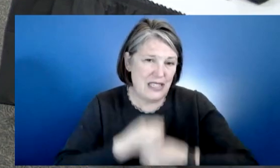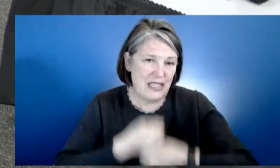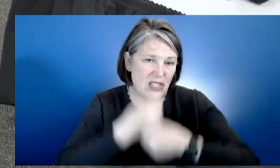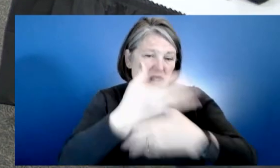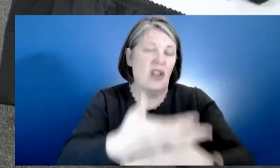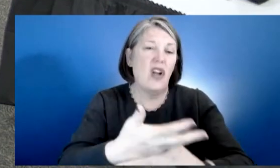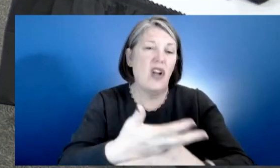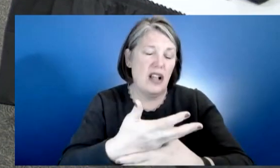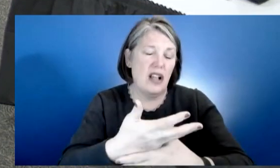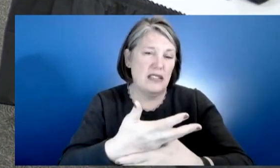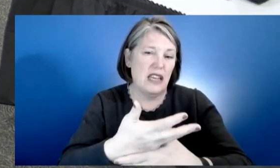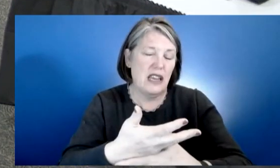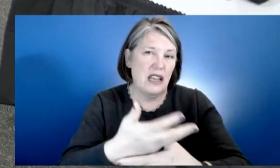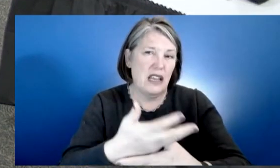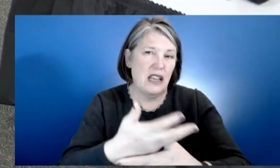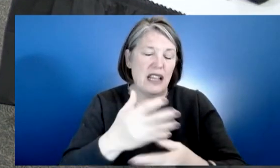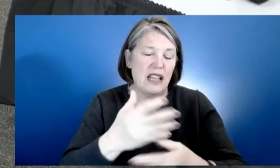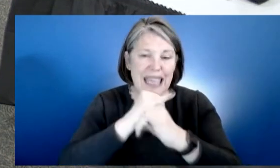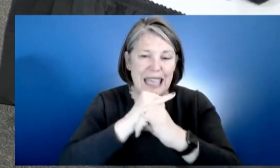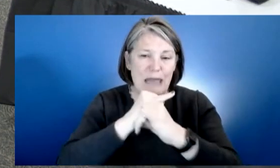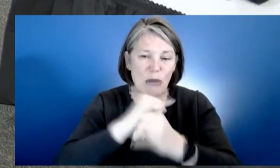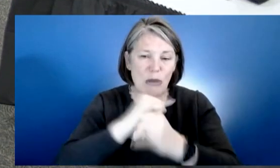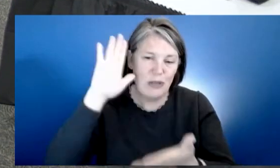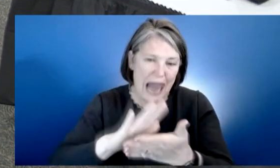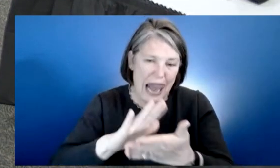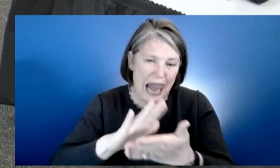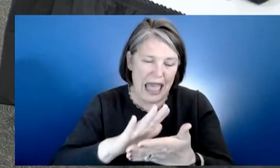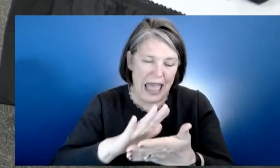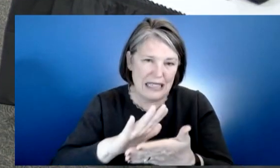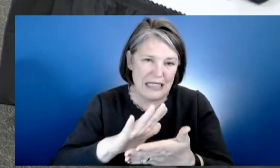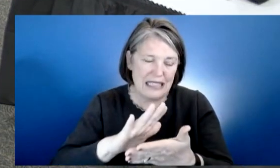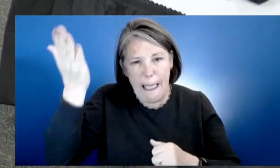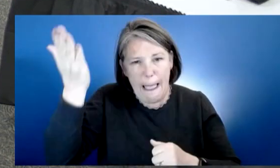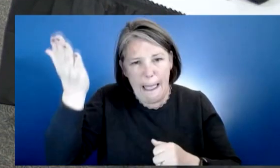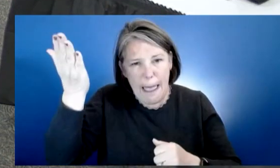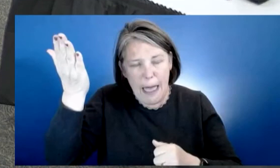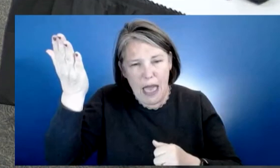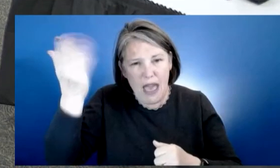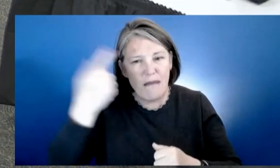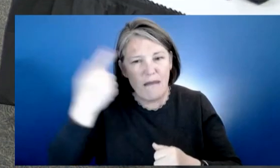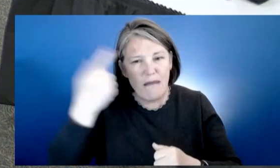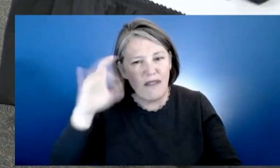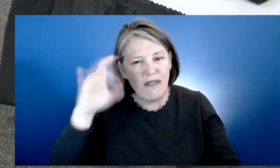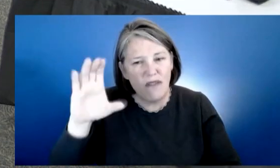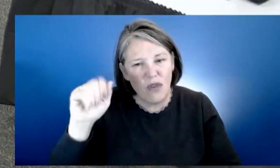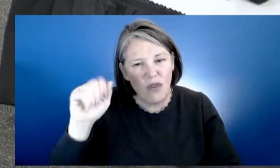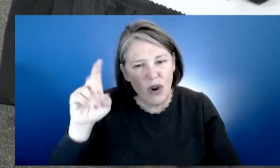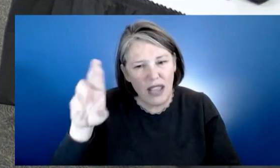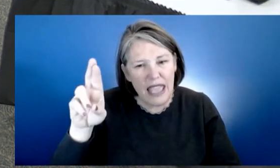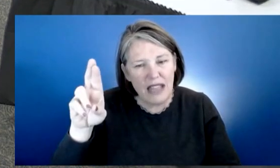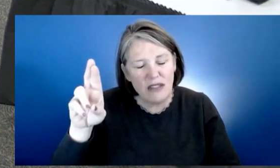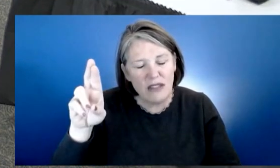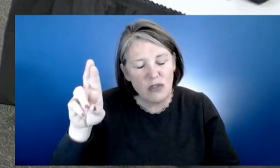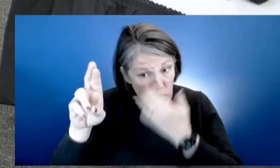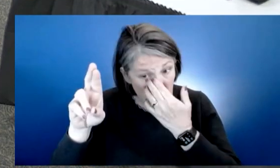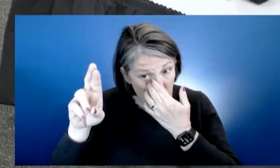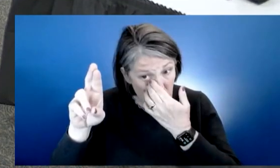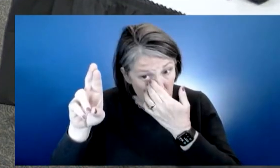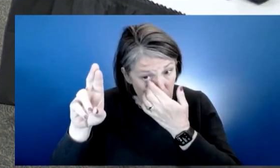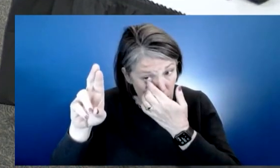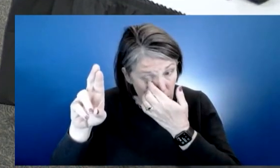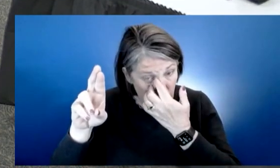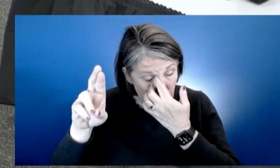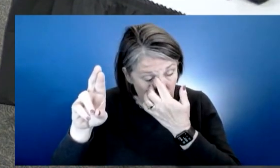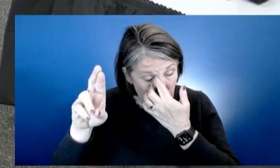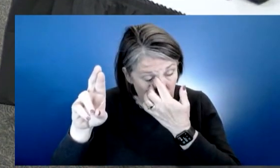immune response and uptake in cancers. And look at that,